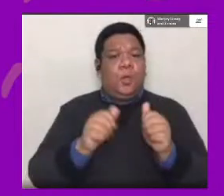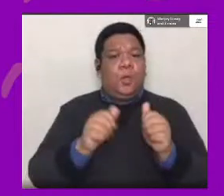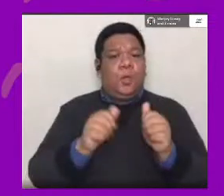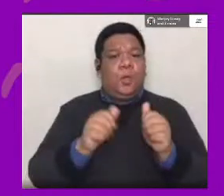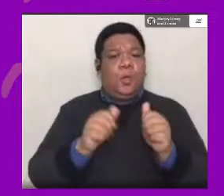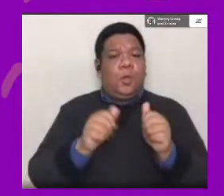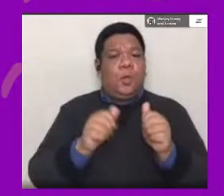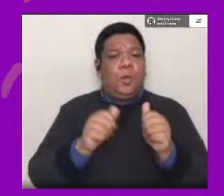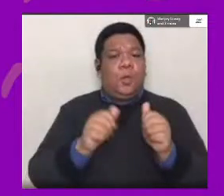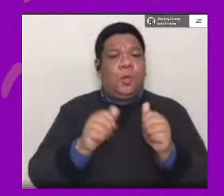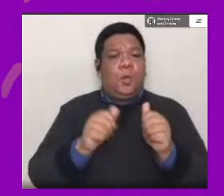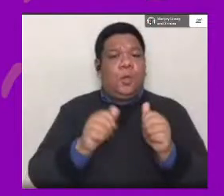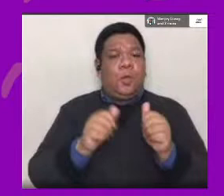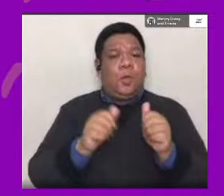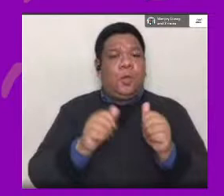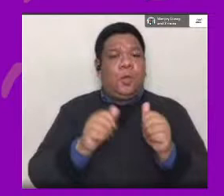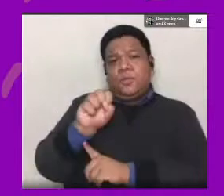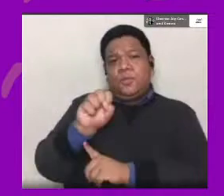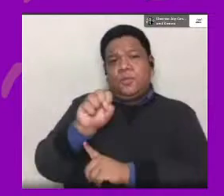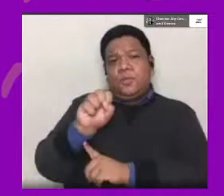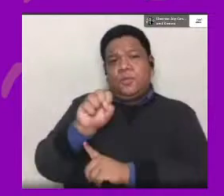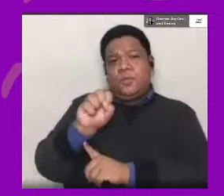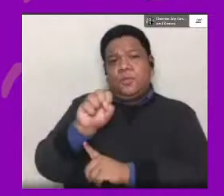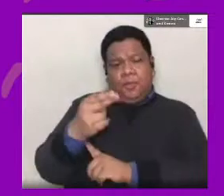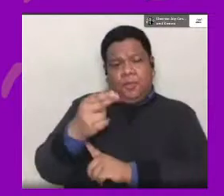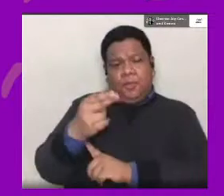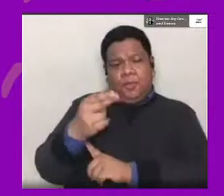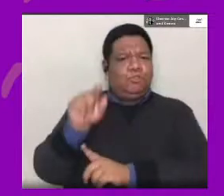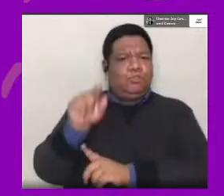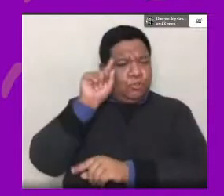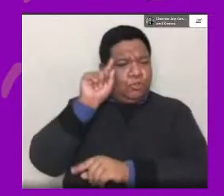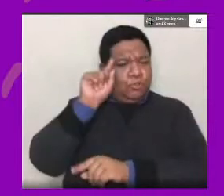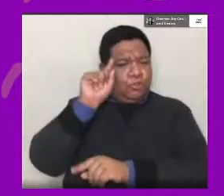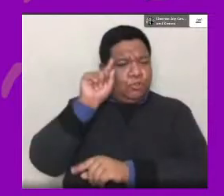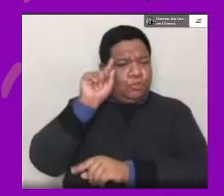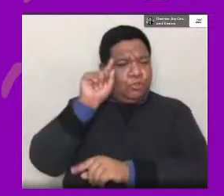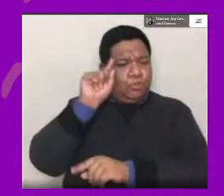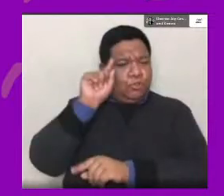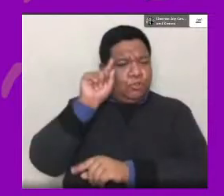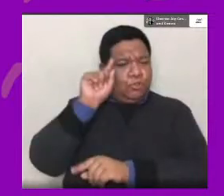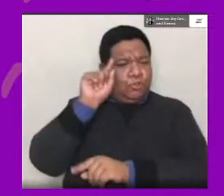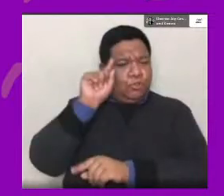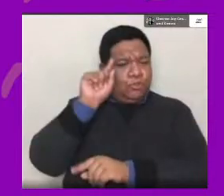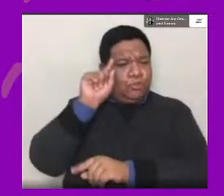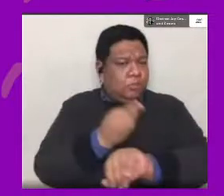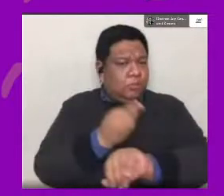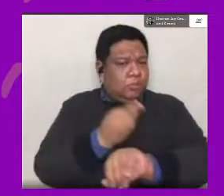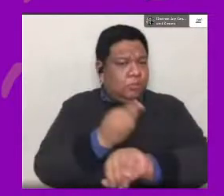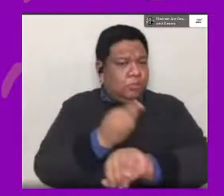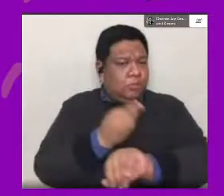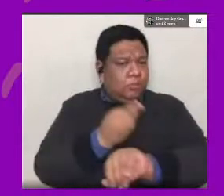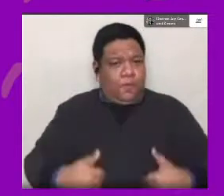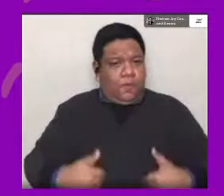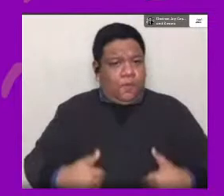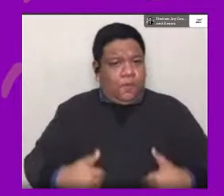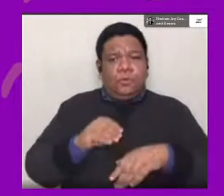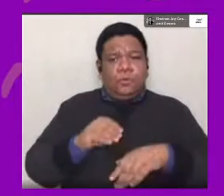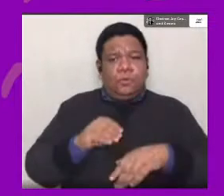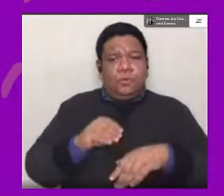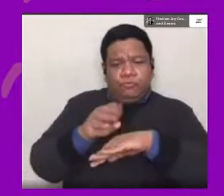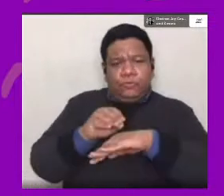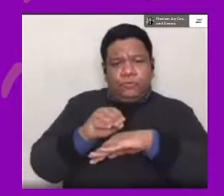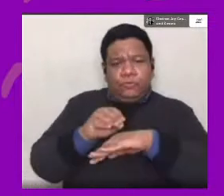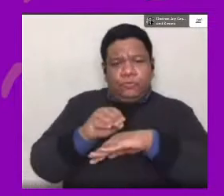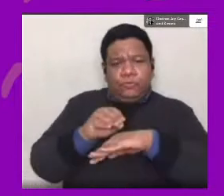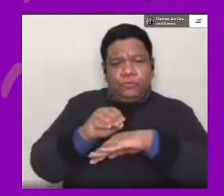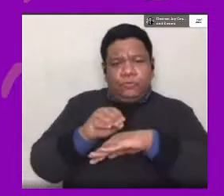Smith, Gender Advisor, Maternal and Child Health and Nutrition with USAID Washington. Mr. Alex